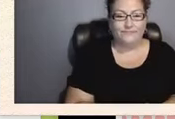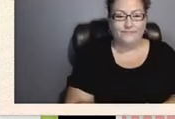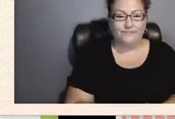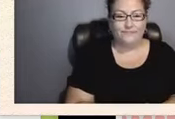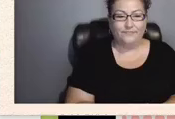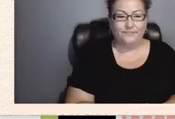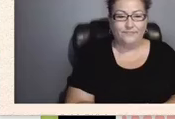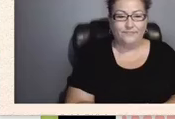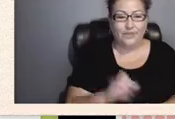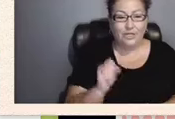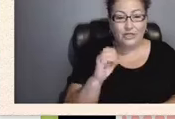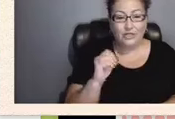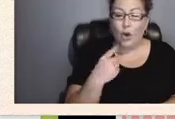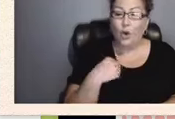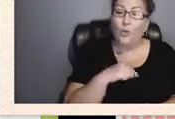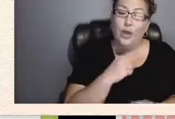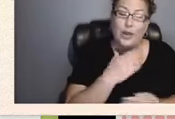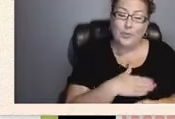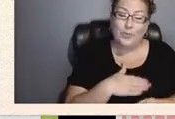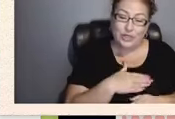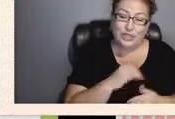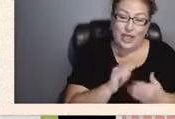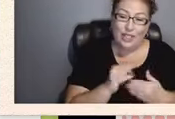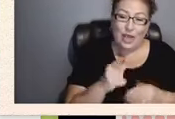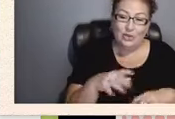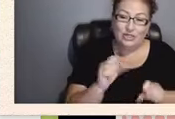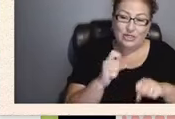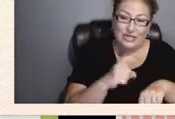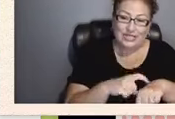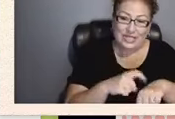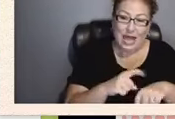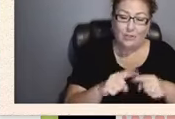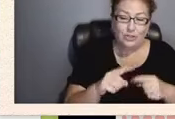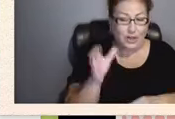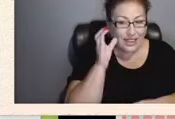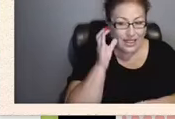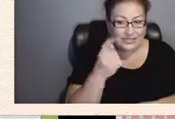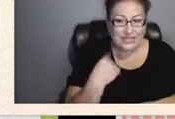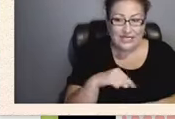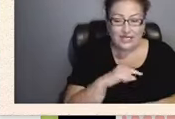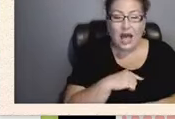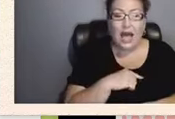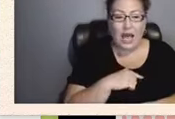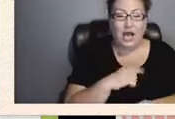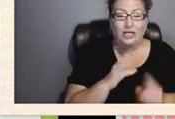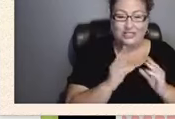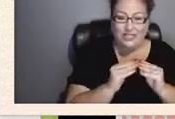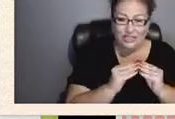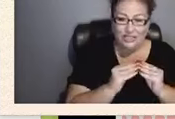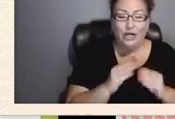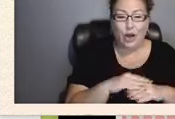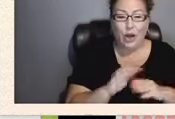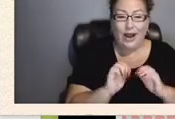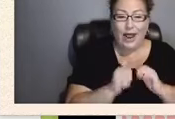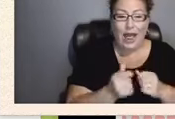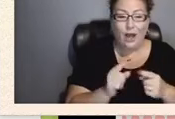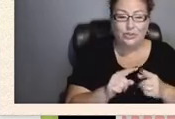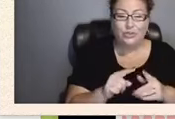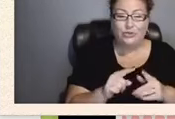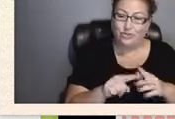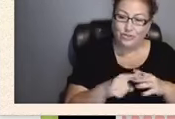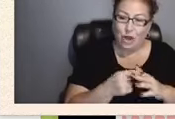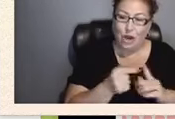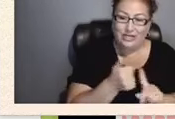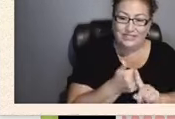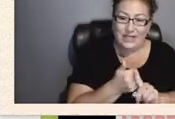So we appreciate that you've taken the time to listen to our session on how to start a self-advocacy group,